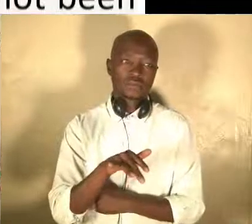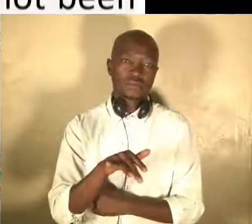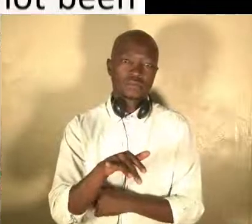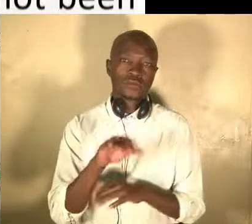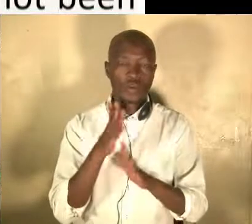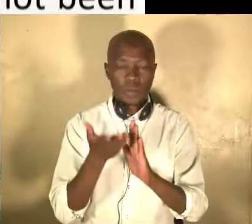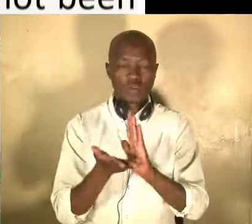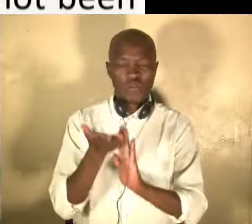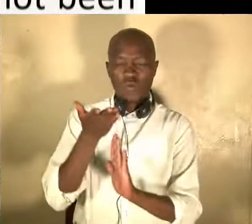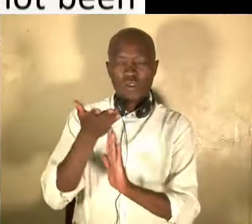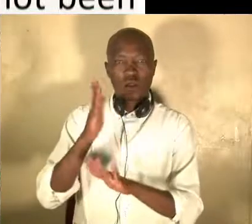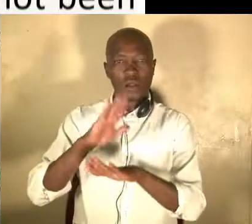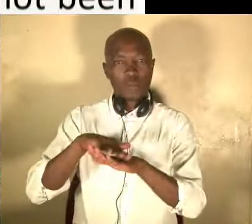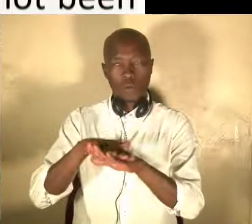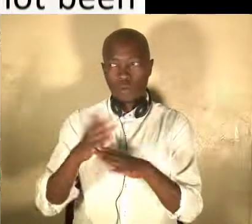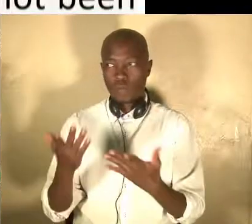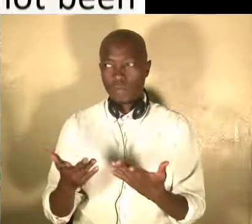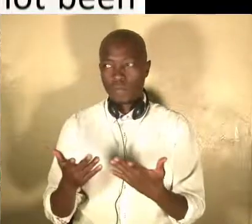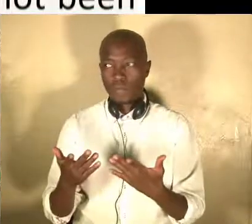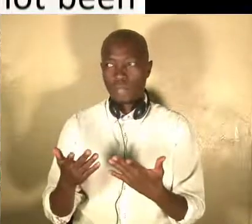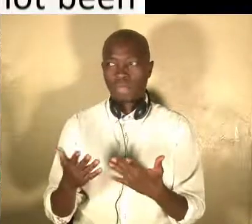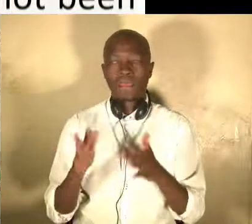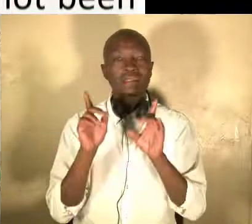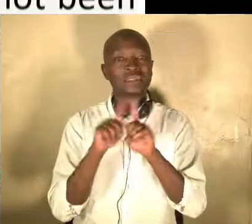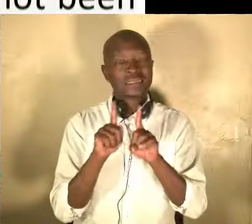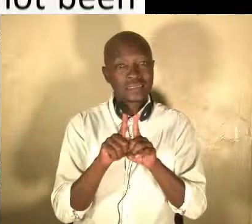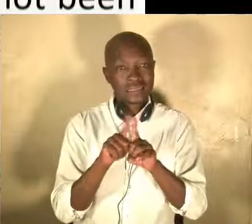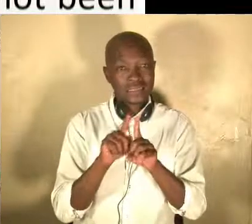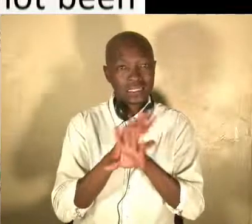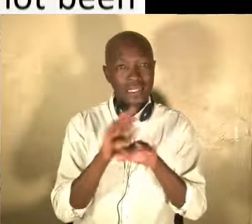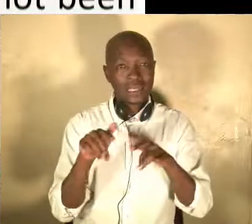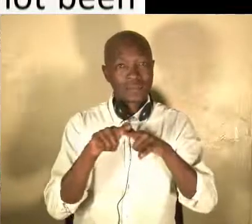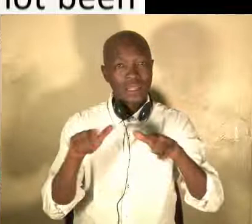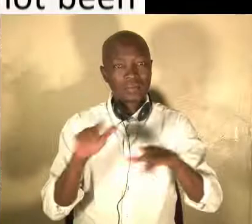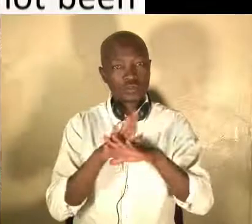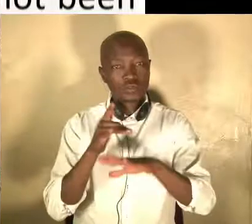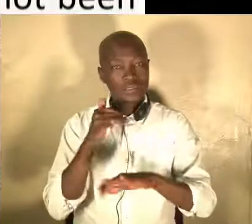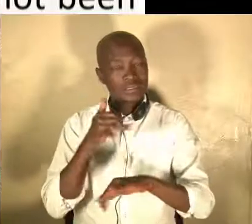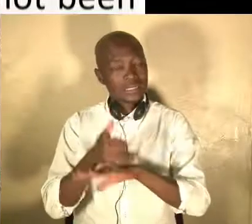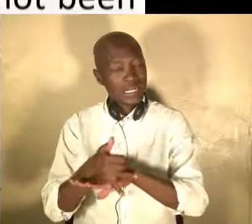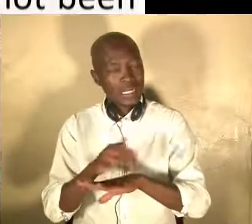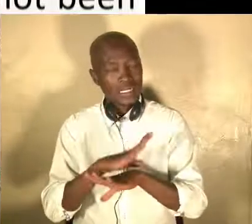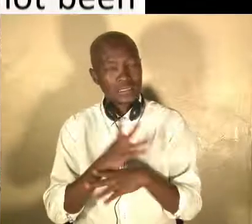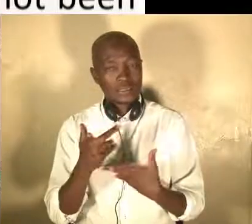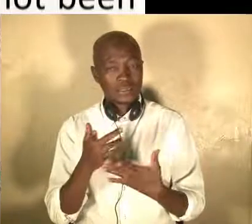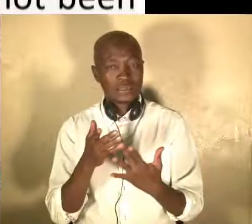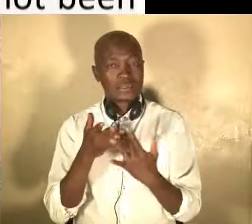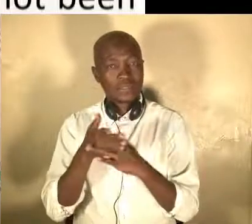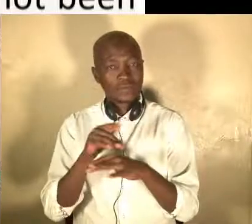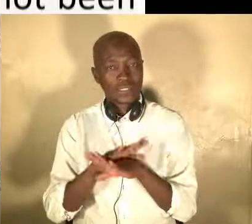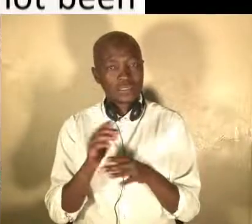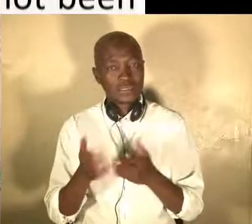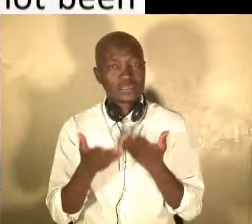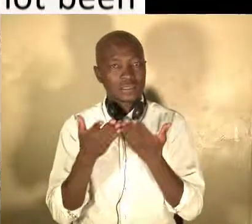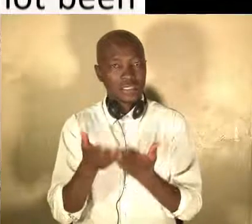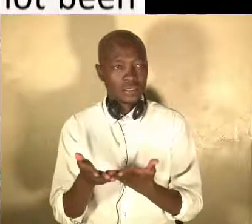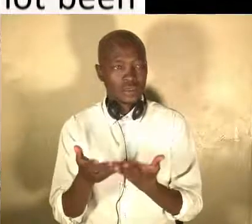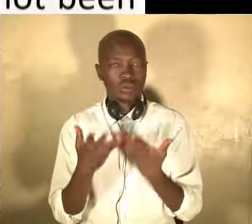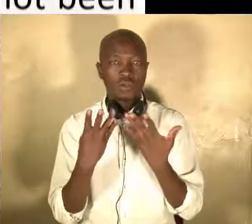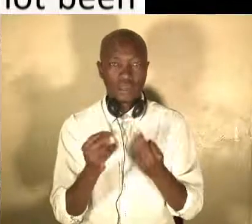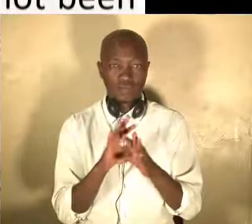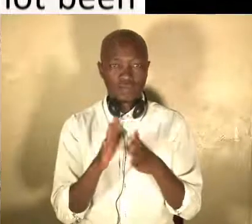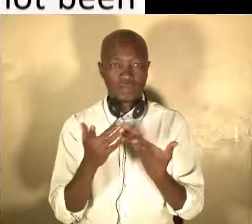escalating much further than what it is. There's a second level, which is early intervention services, where a problem would have